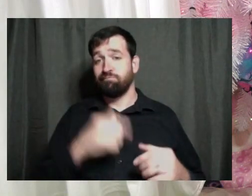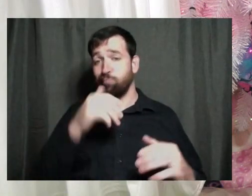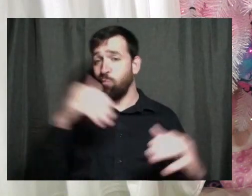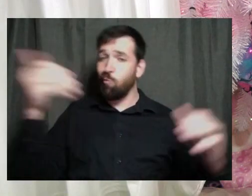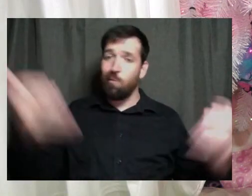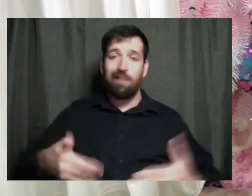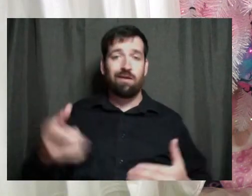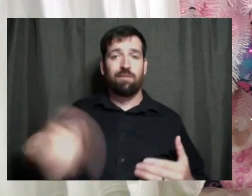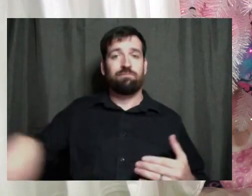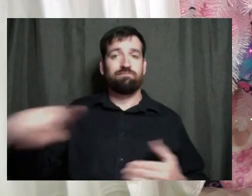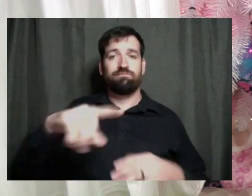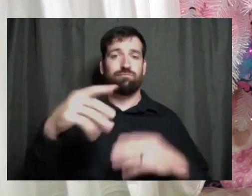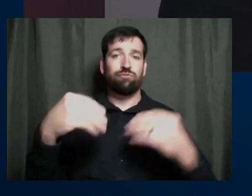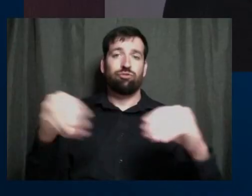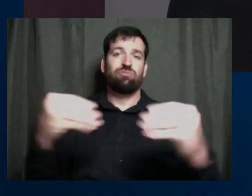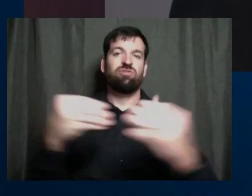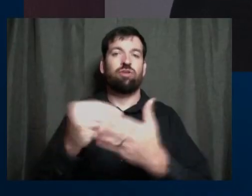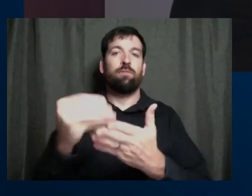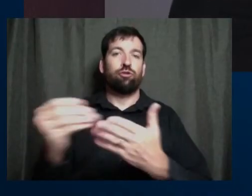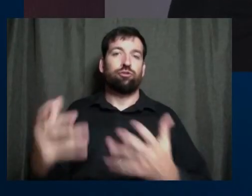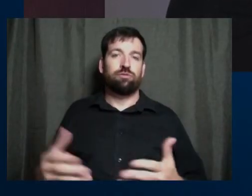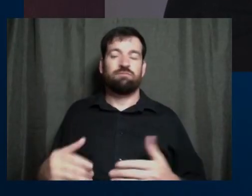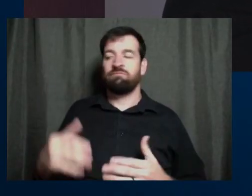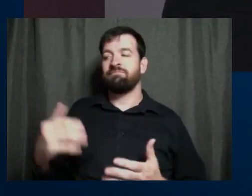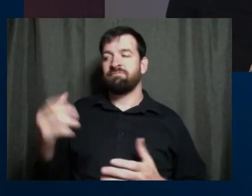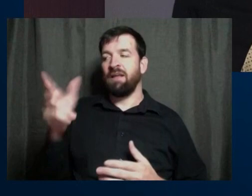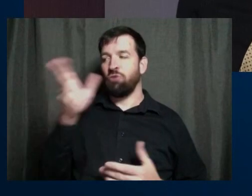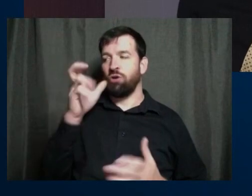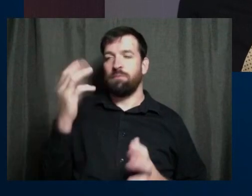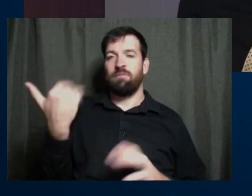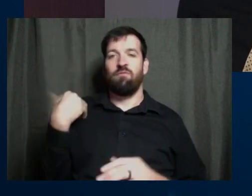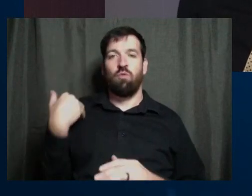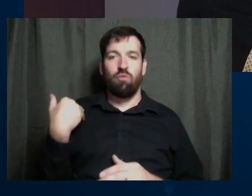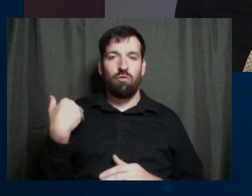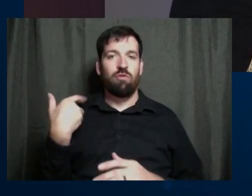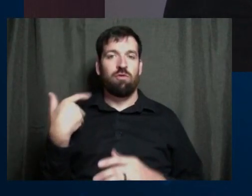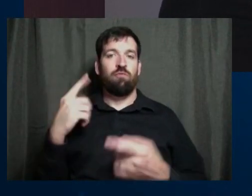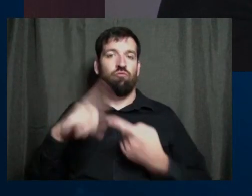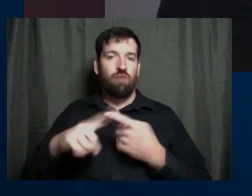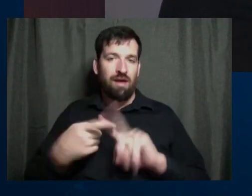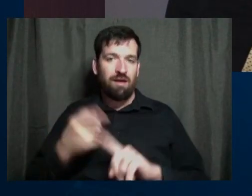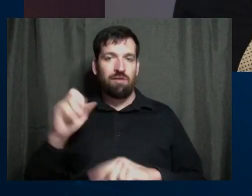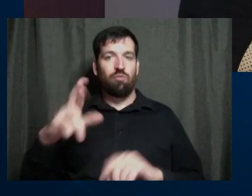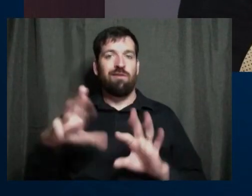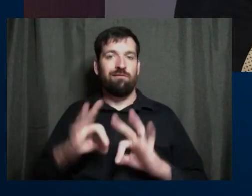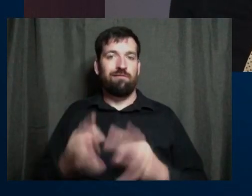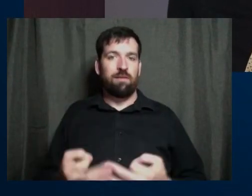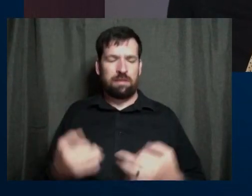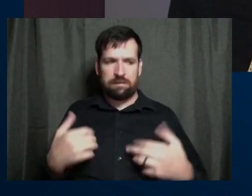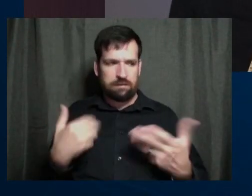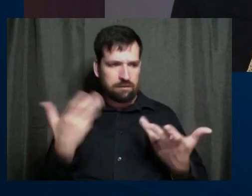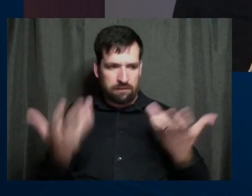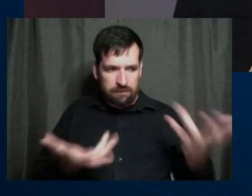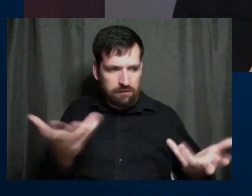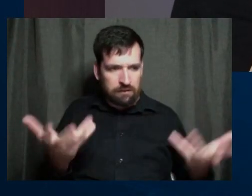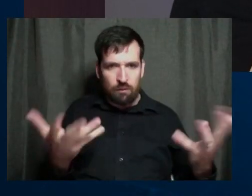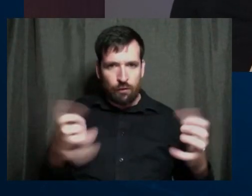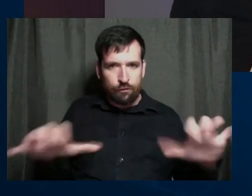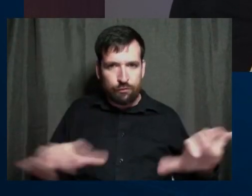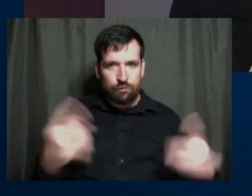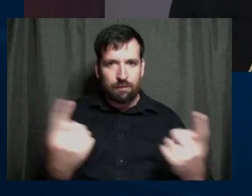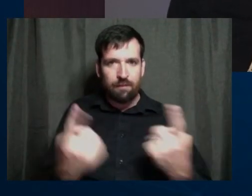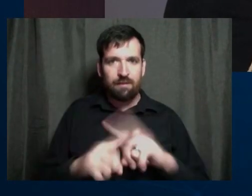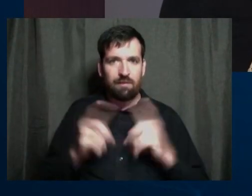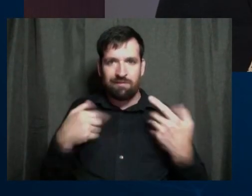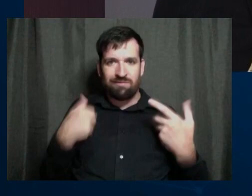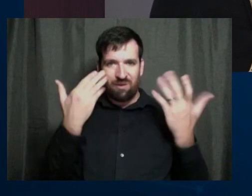also. Well, I've heard that before. People have a friend or a family member going through an illness and they go, I want to do something, but I don't know what. It's